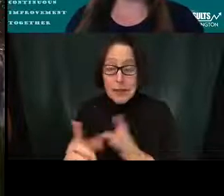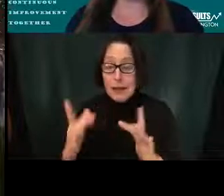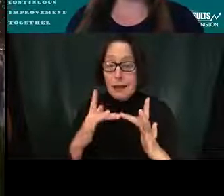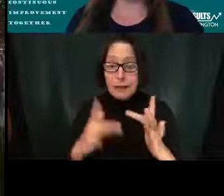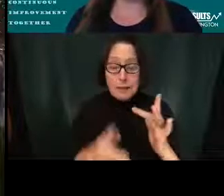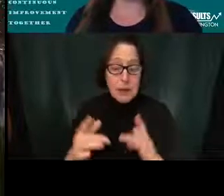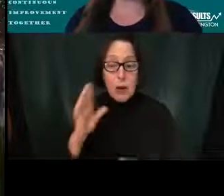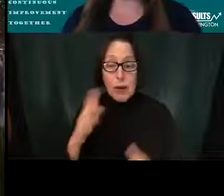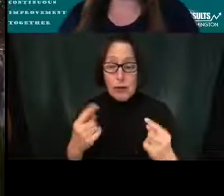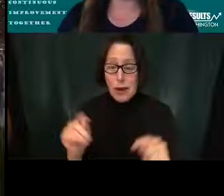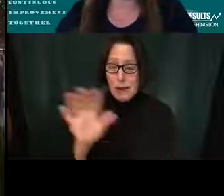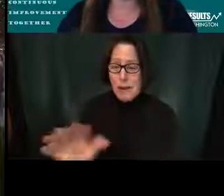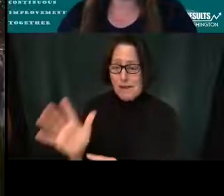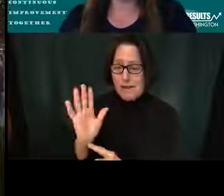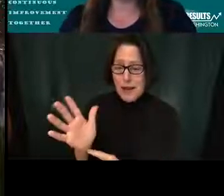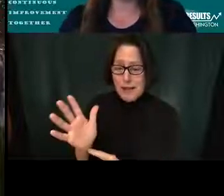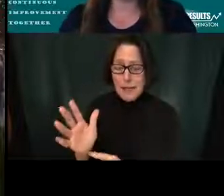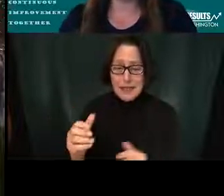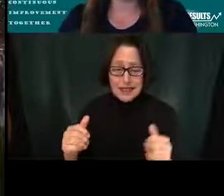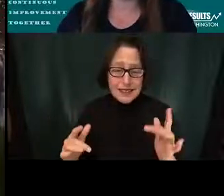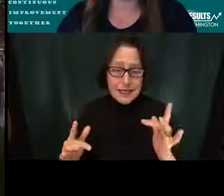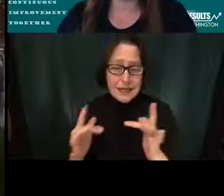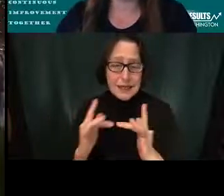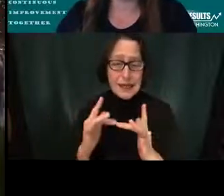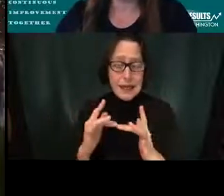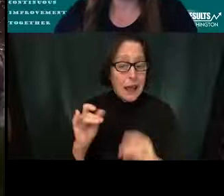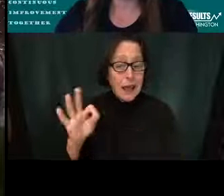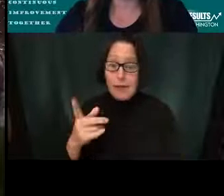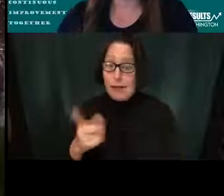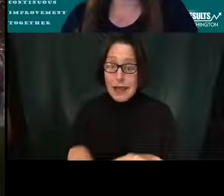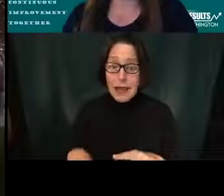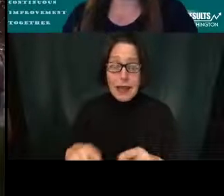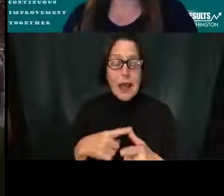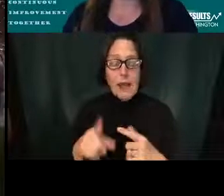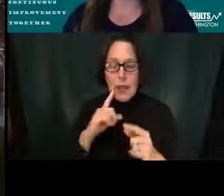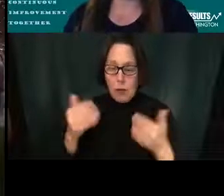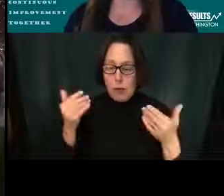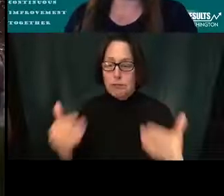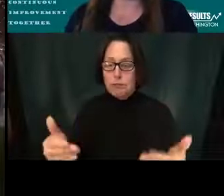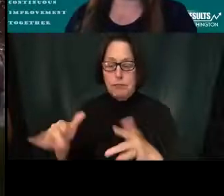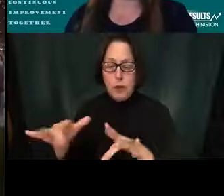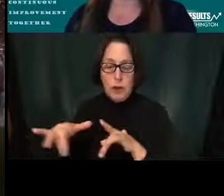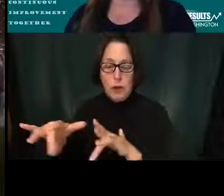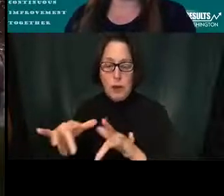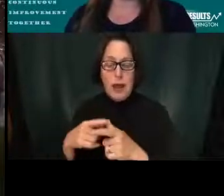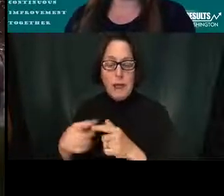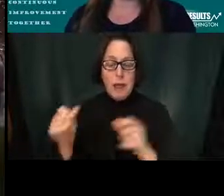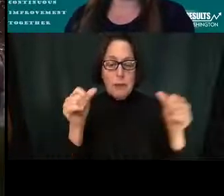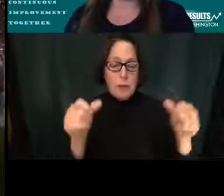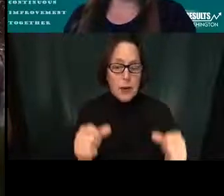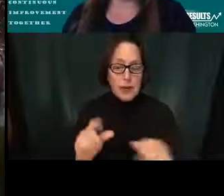up for about 5 minutes, and in the event we are unable to do so, we will record the session and post that on our